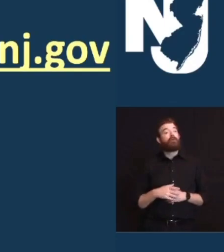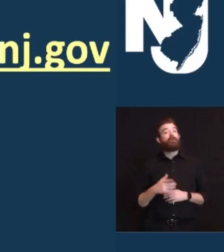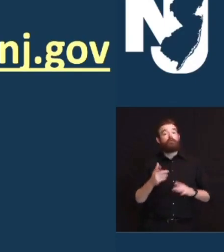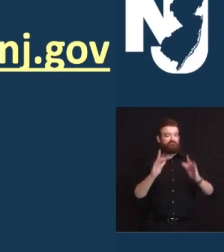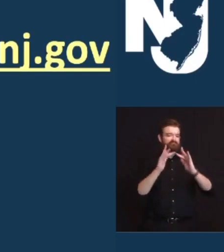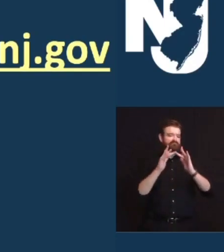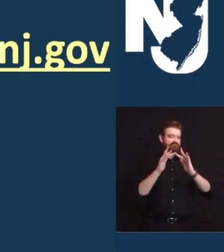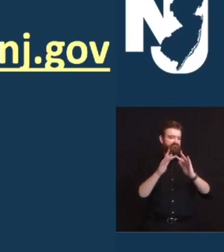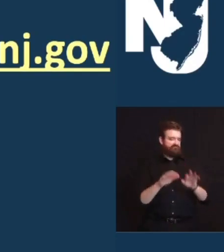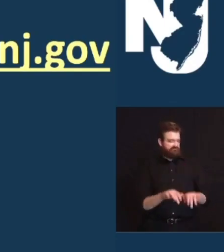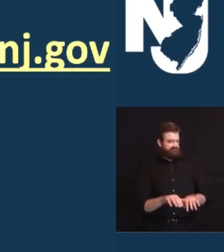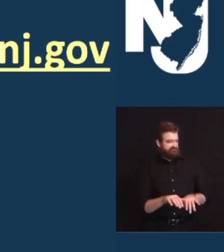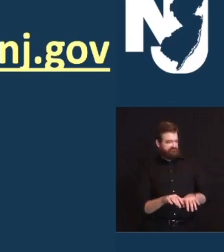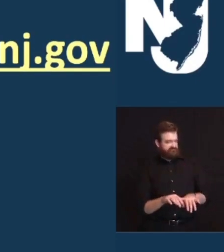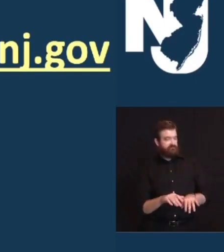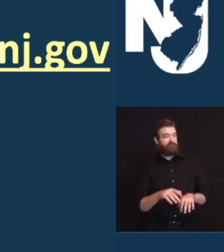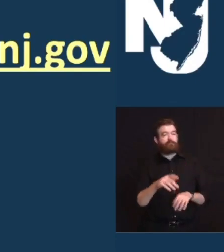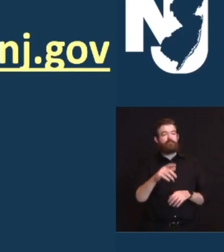getcovered.nj.gov. That's